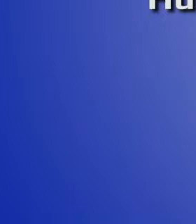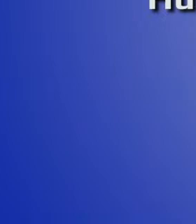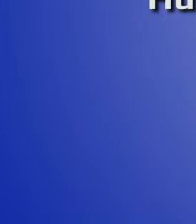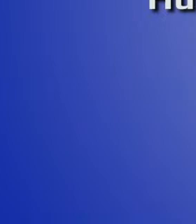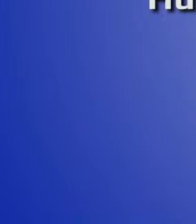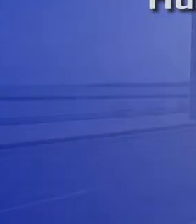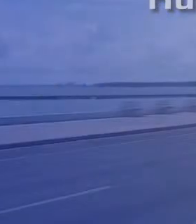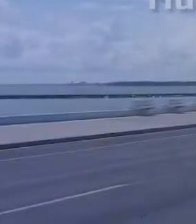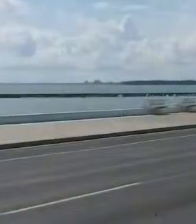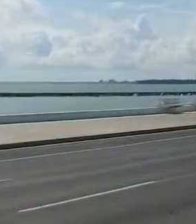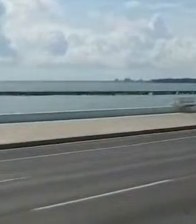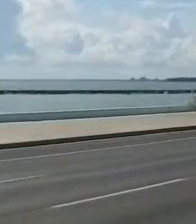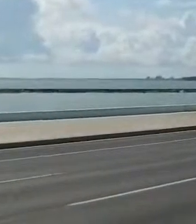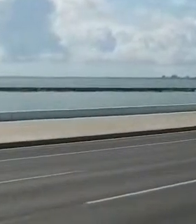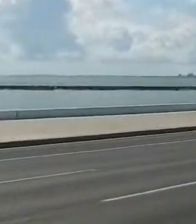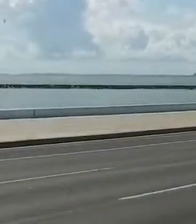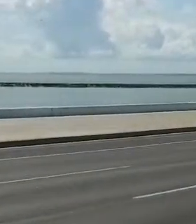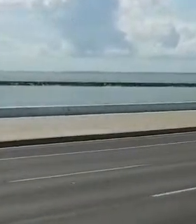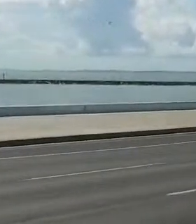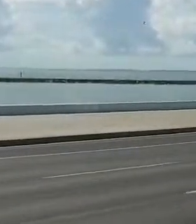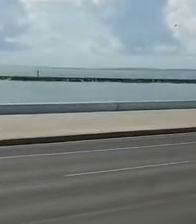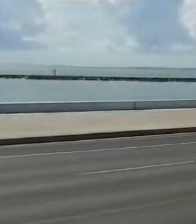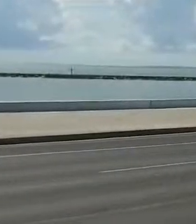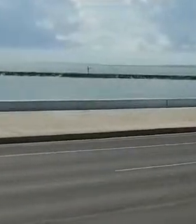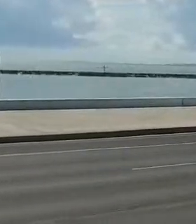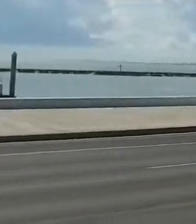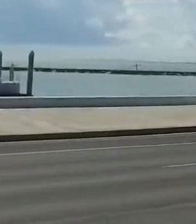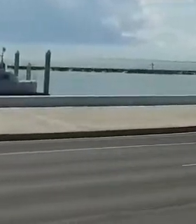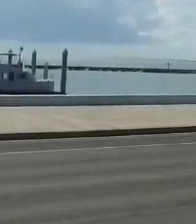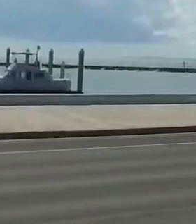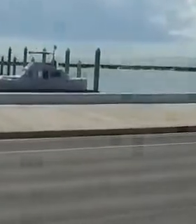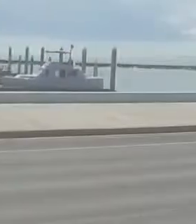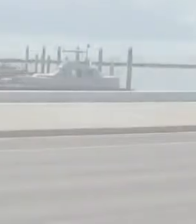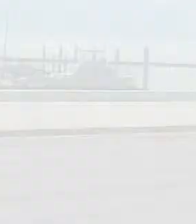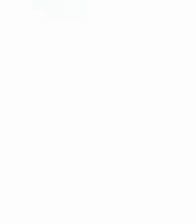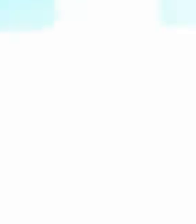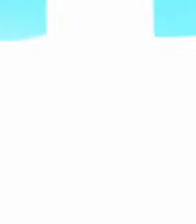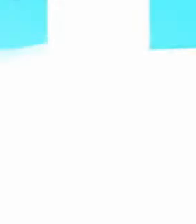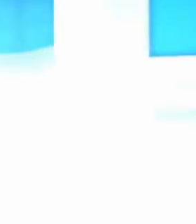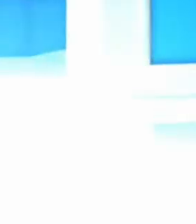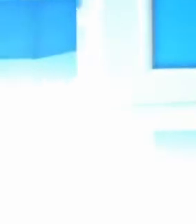826-3190 for assistance. For more information, call 826-CITY or